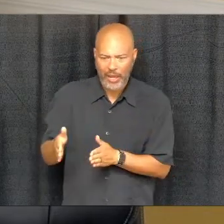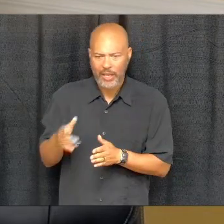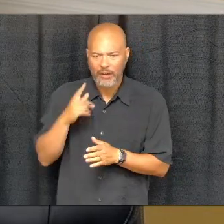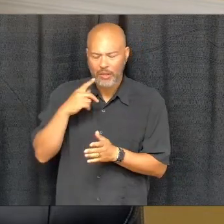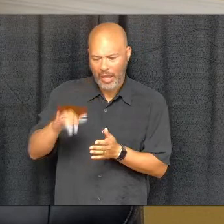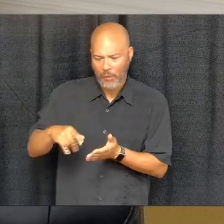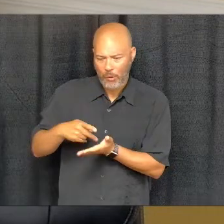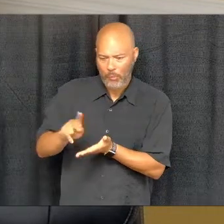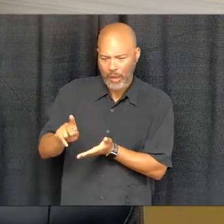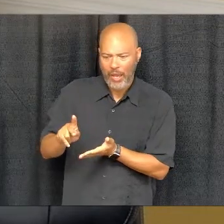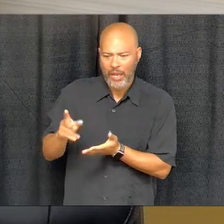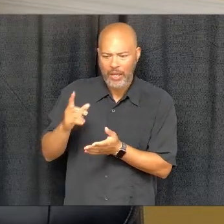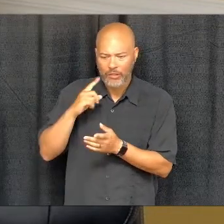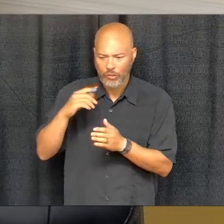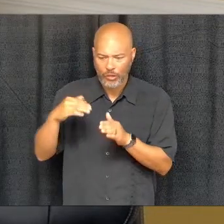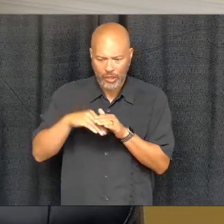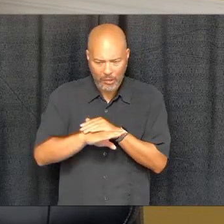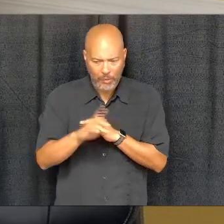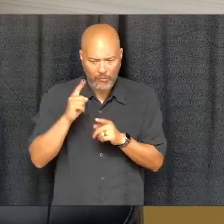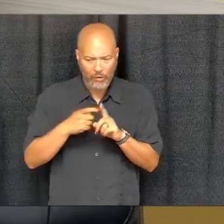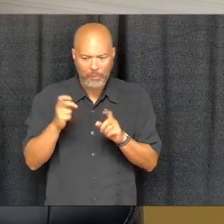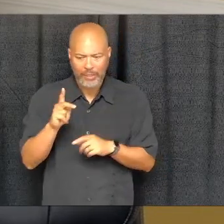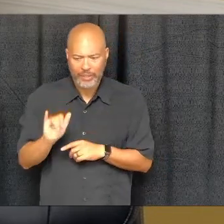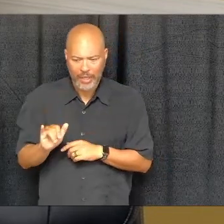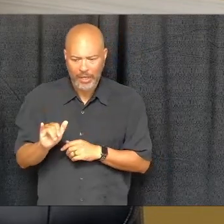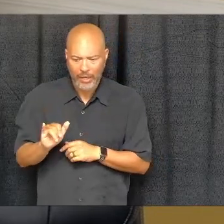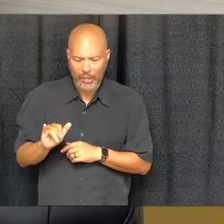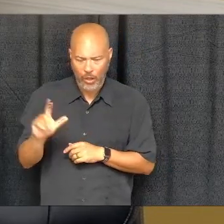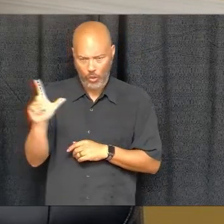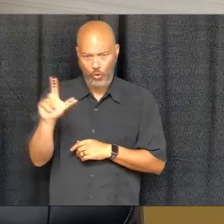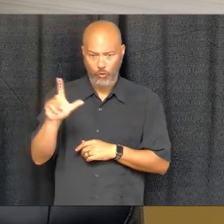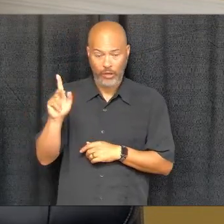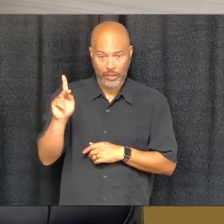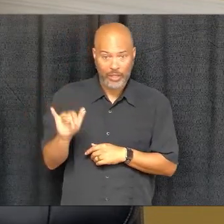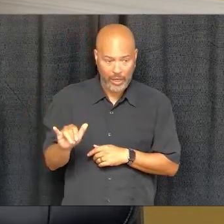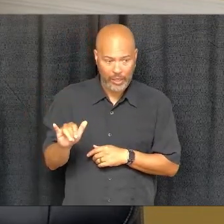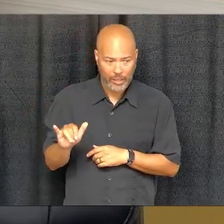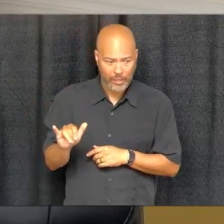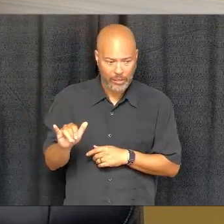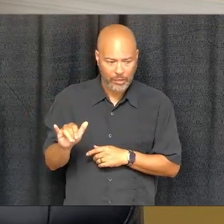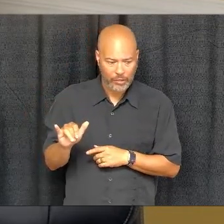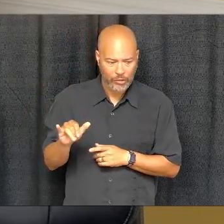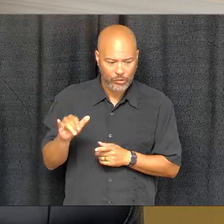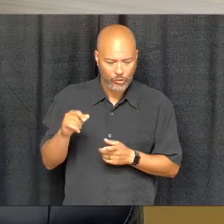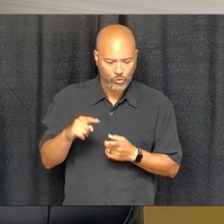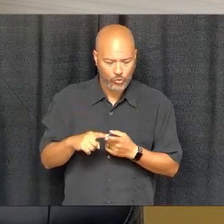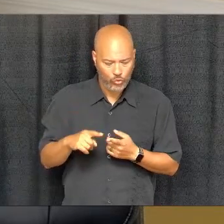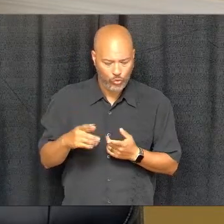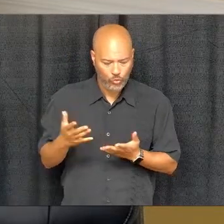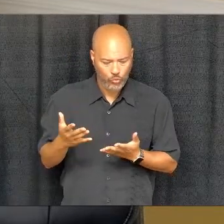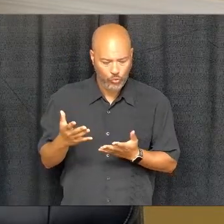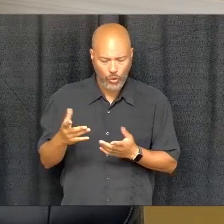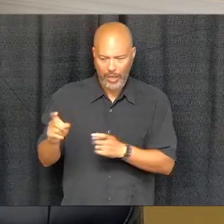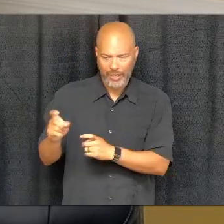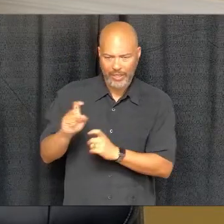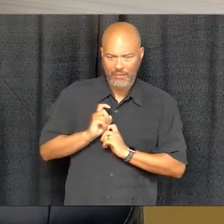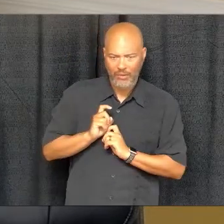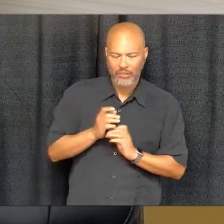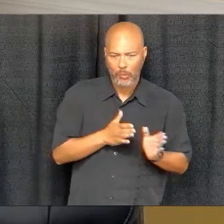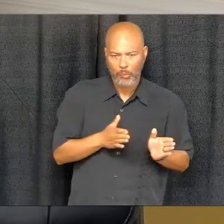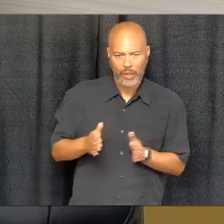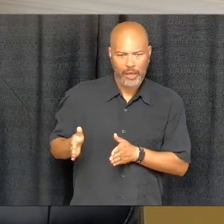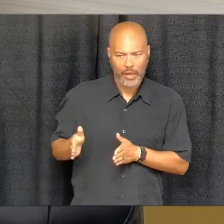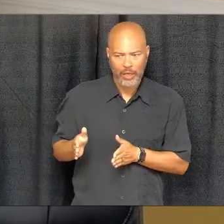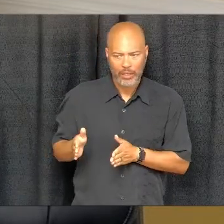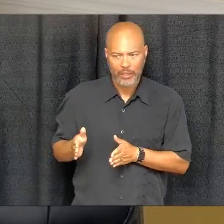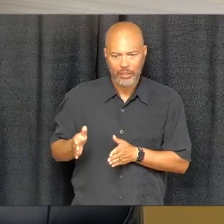consultant, Mr. Edward Holmes, to come in from Kentucky, Louisville, Kentucky, to give us a plan.